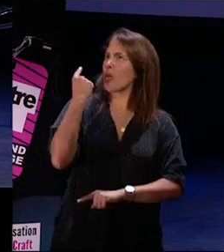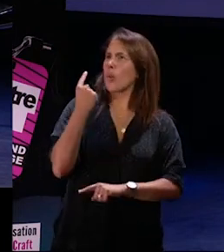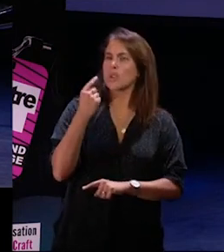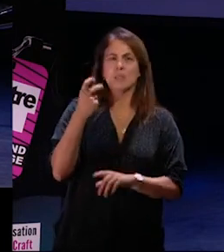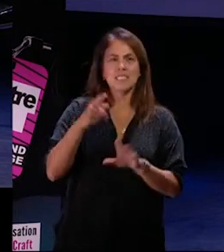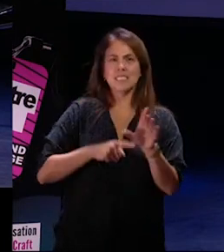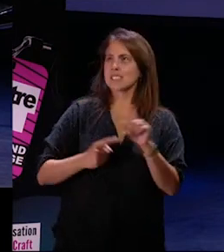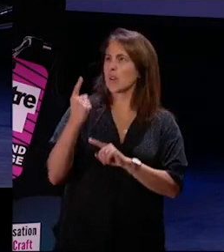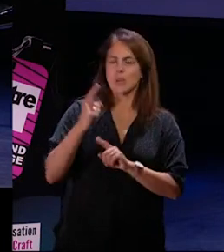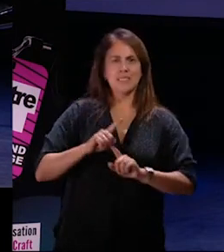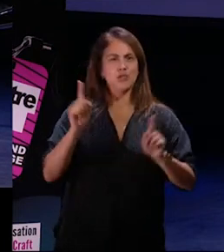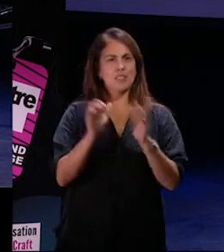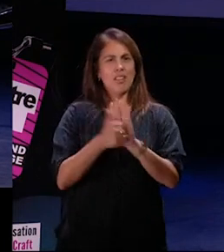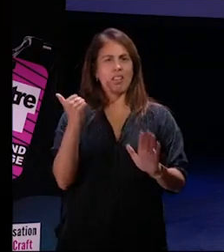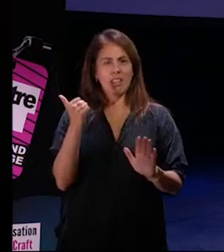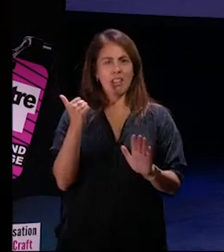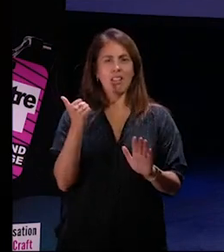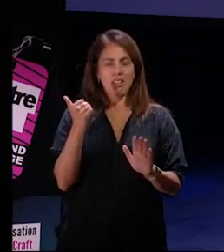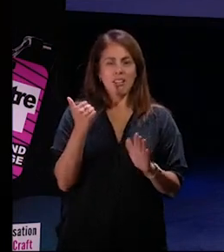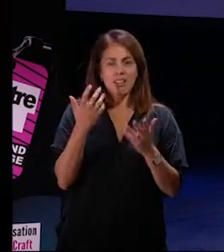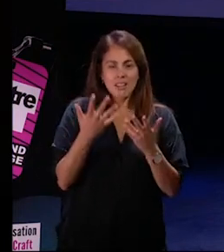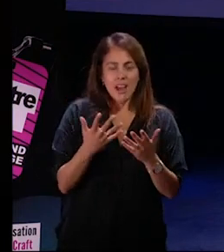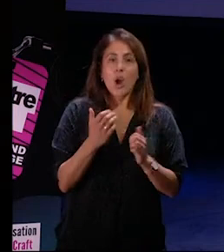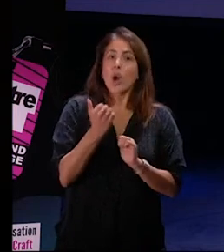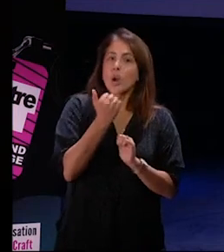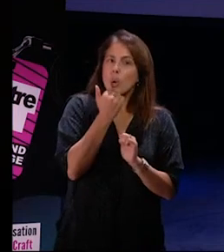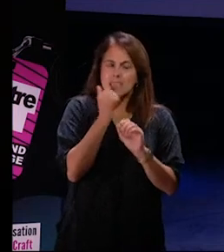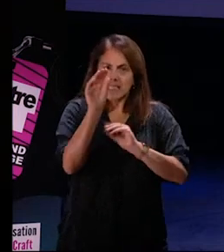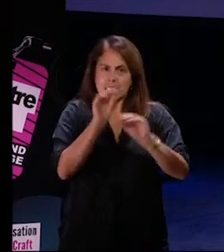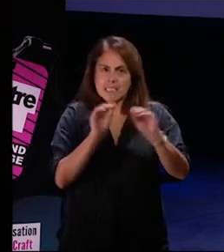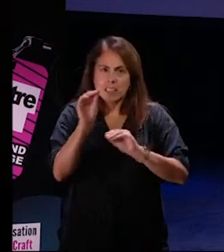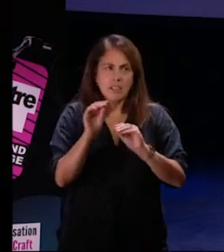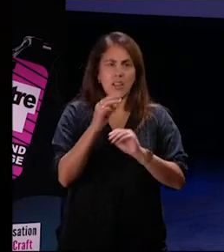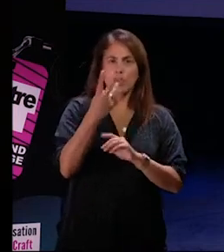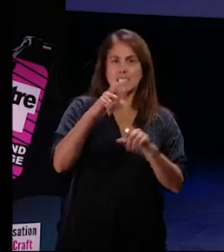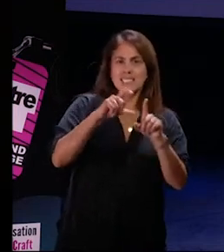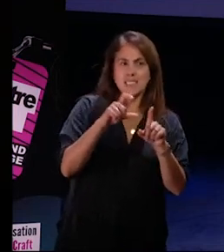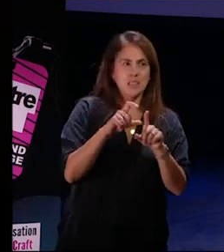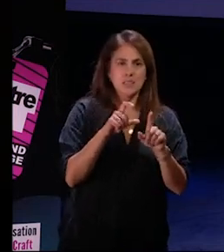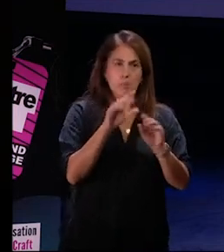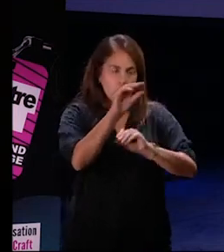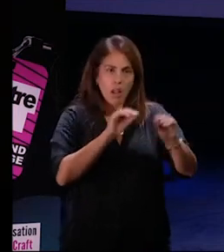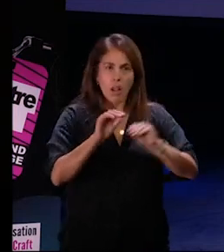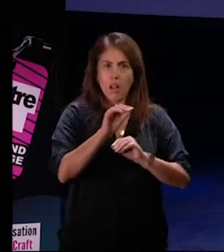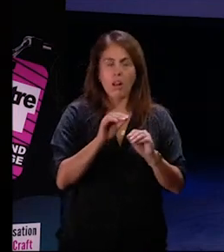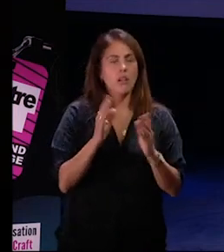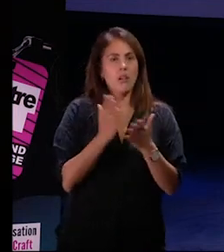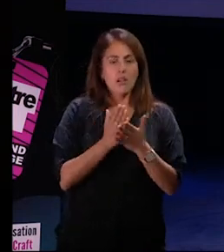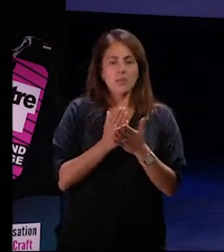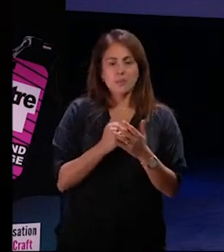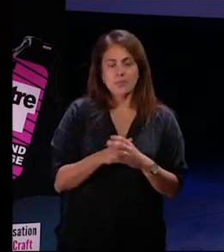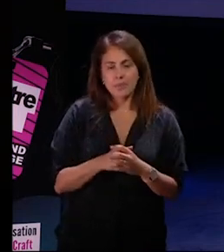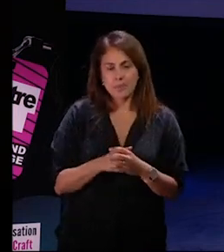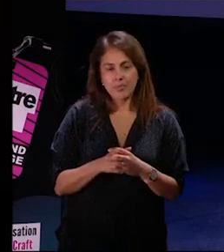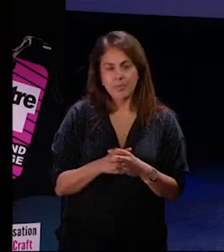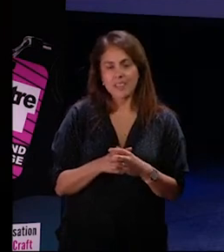years ago. Certainly people that can do coding, people that are very fluent in 3D modelling, etc., etc. Yeah, so we're going to need all of you. We've got